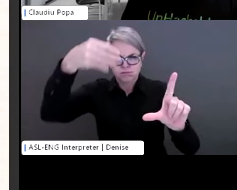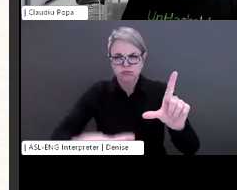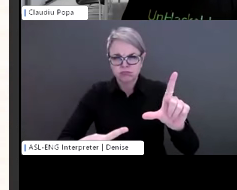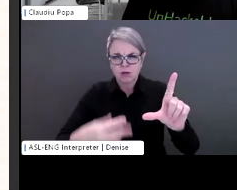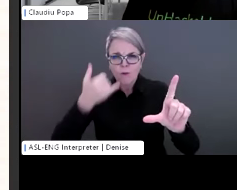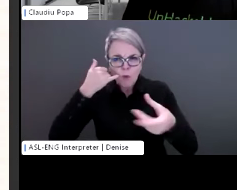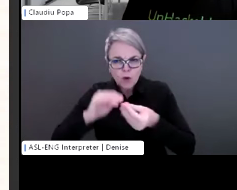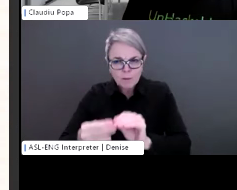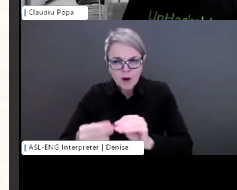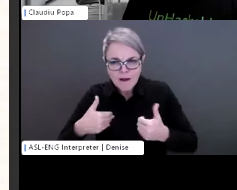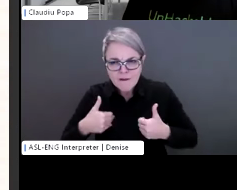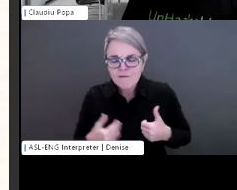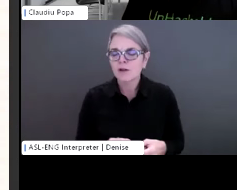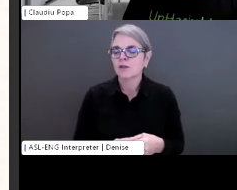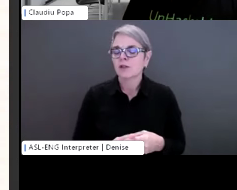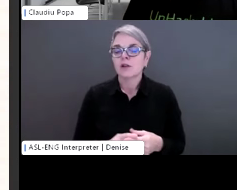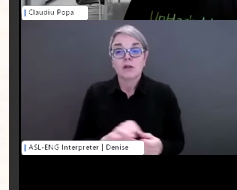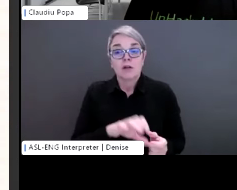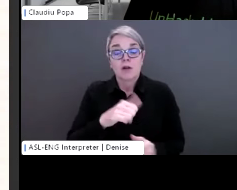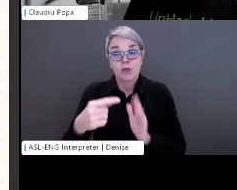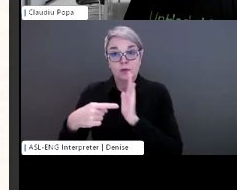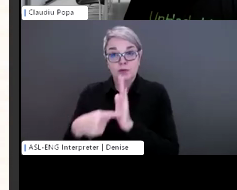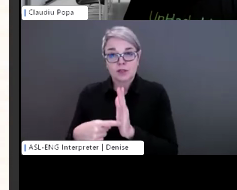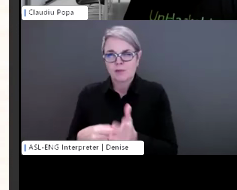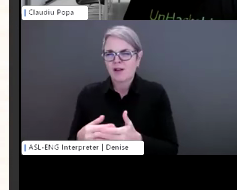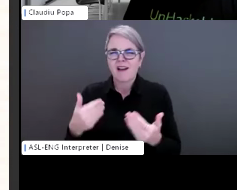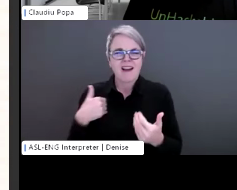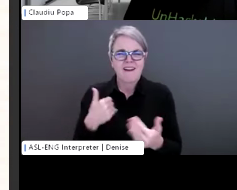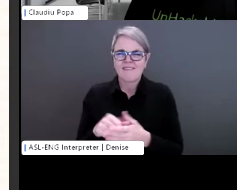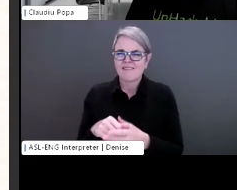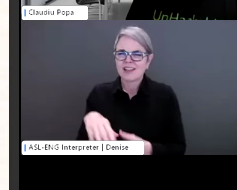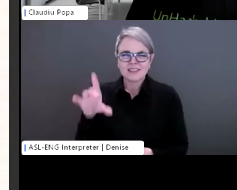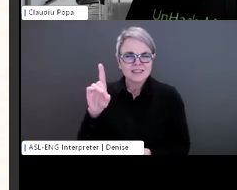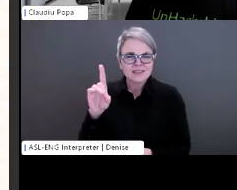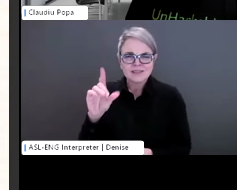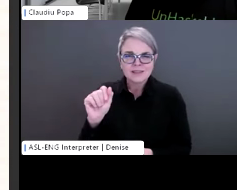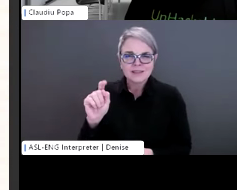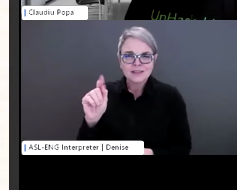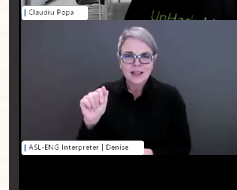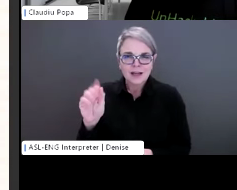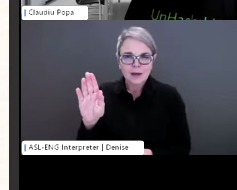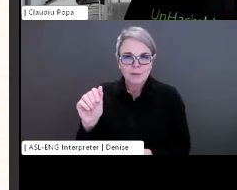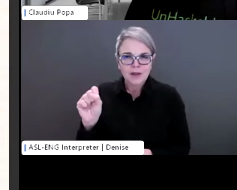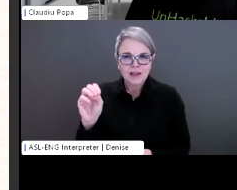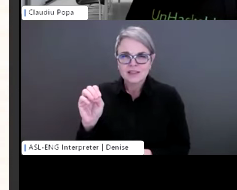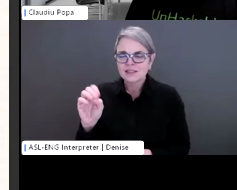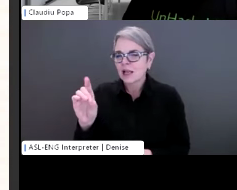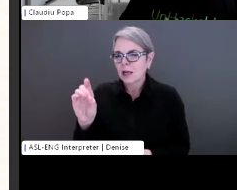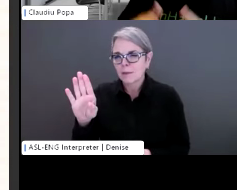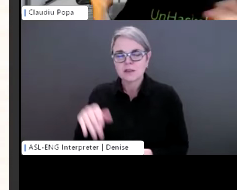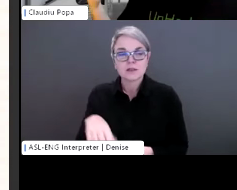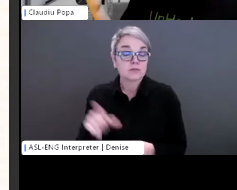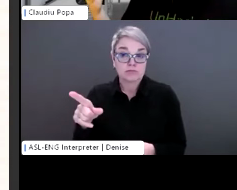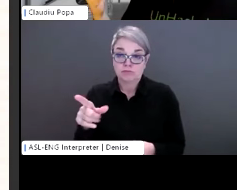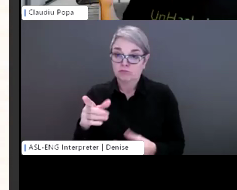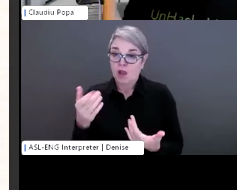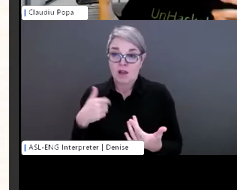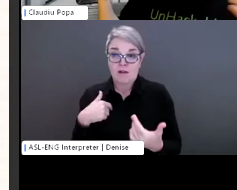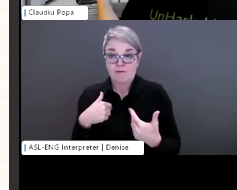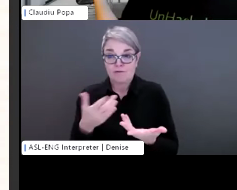online where our phone numbers and email addresses and names are included. All of us